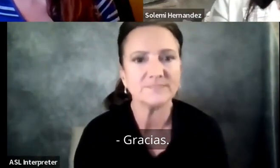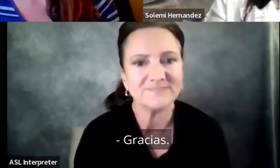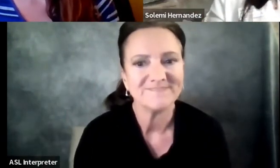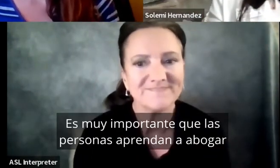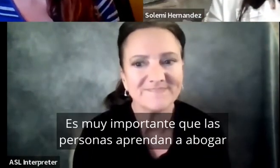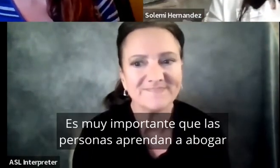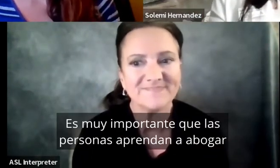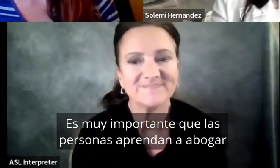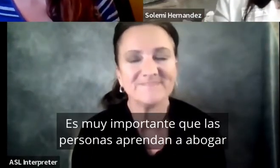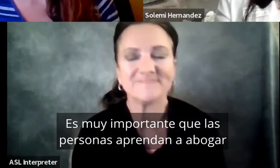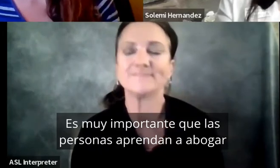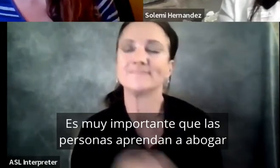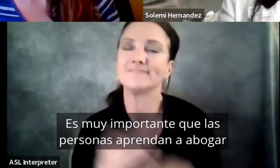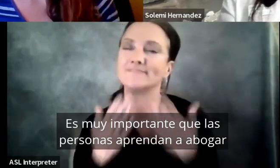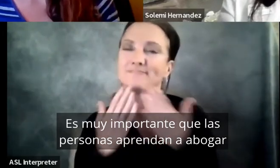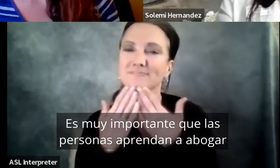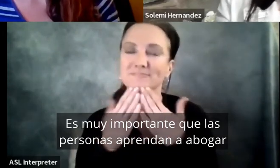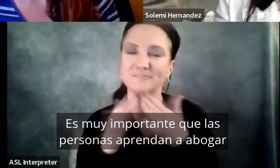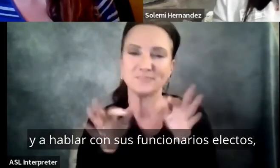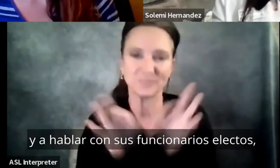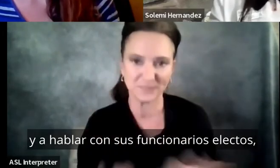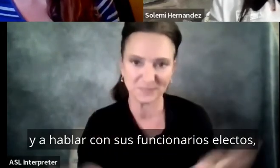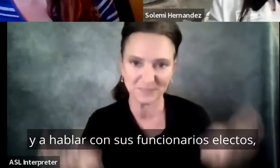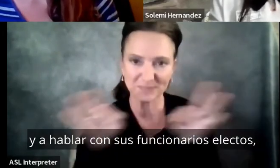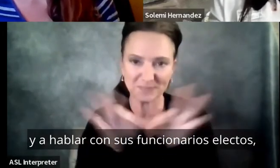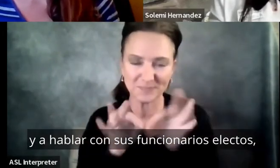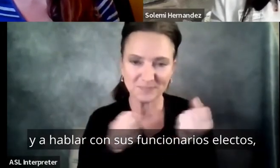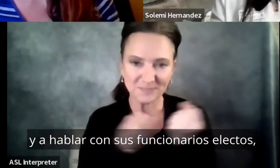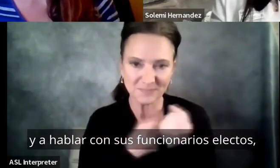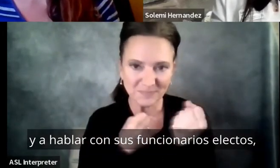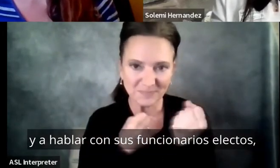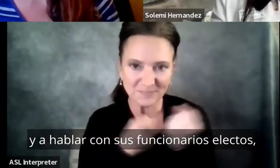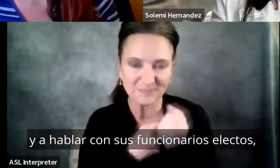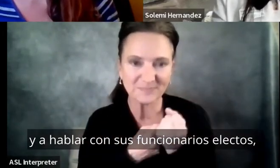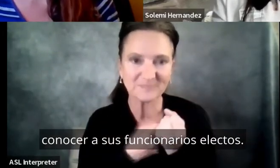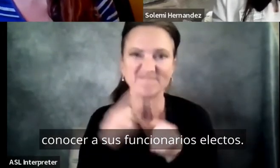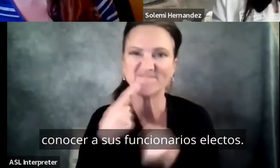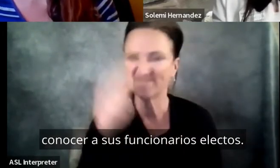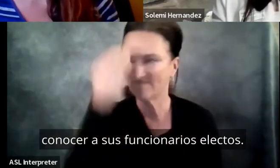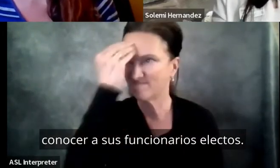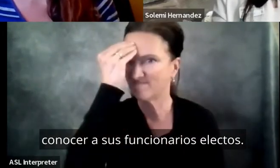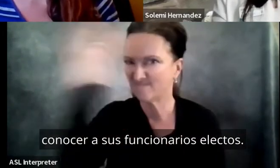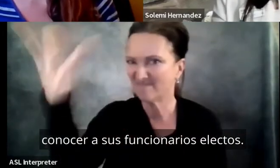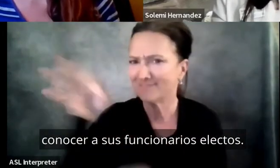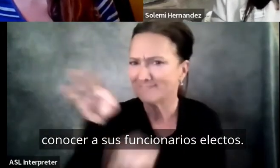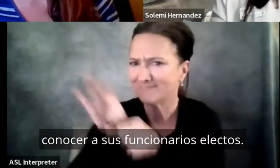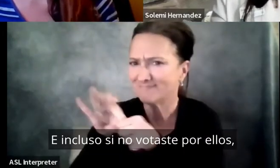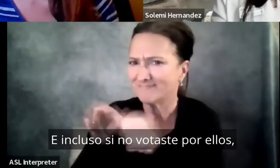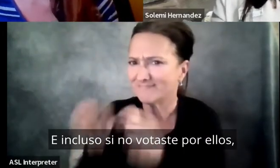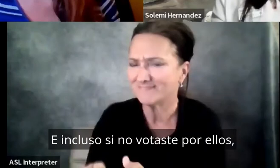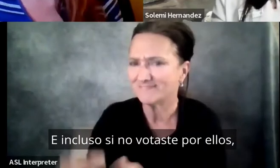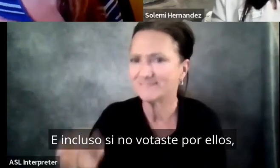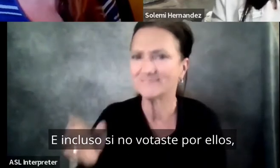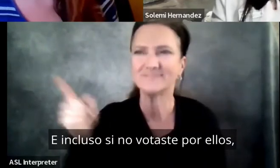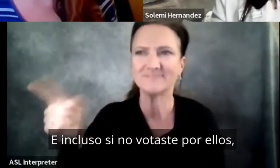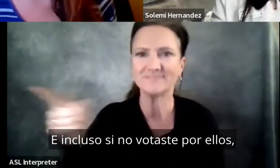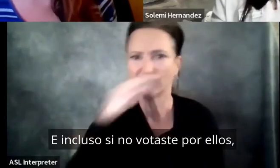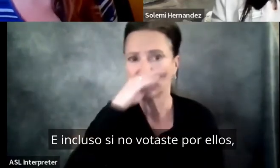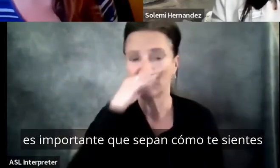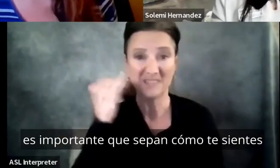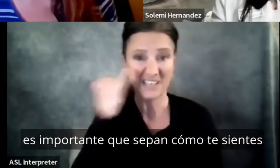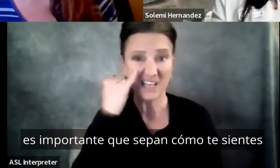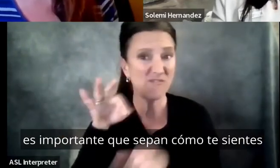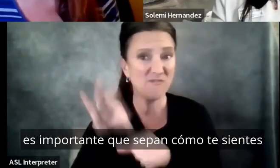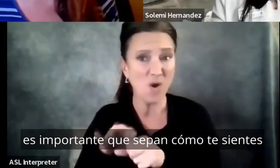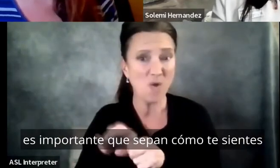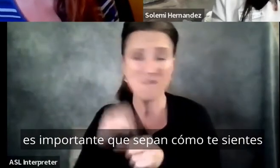Thank you. It's so important for people to learn to advocate and speak to their elected officials, get to know their elected officials. And even if you didn't vote for them,